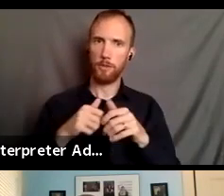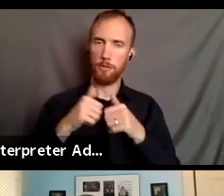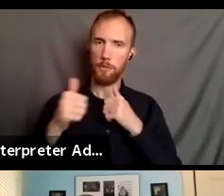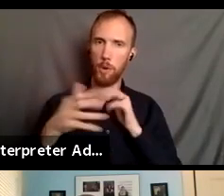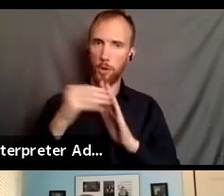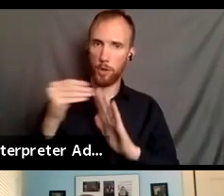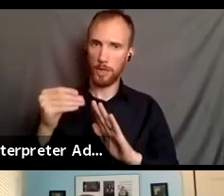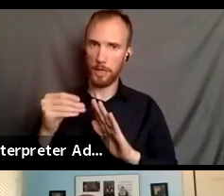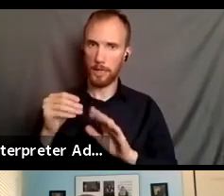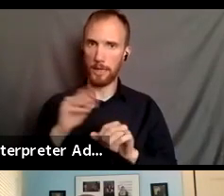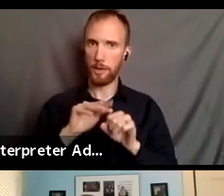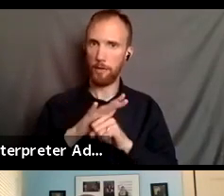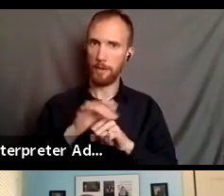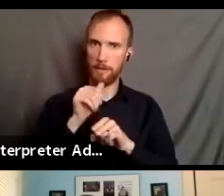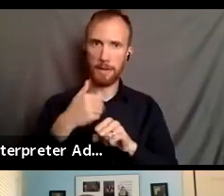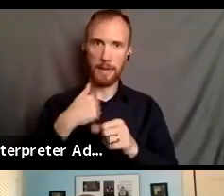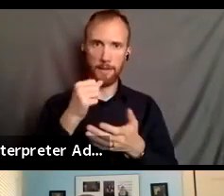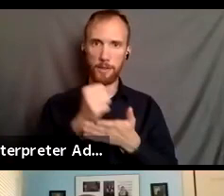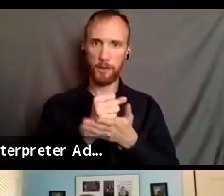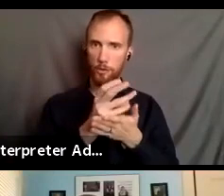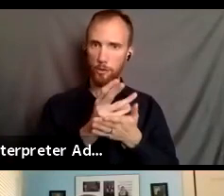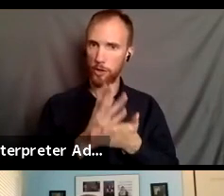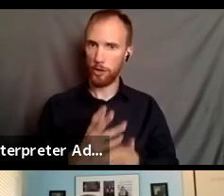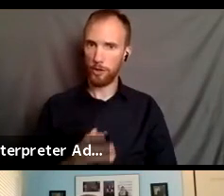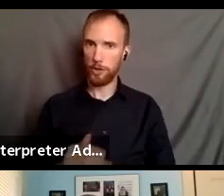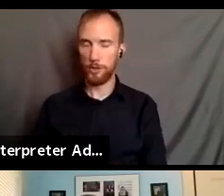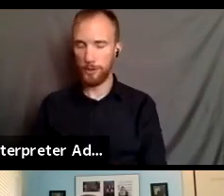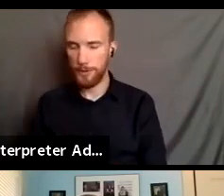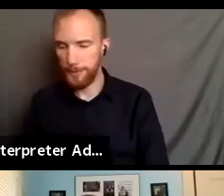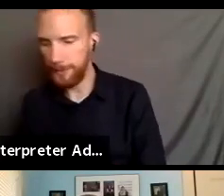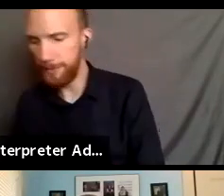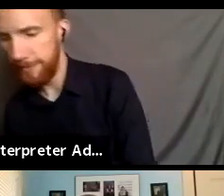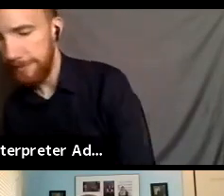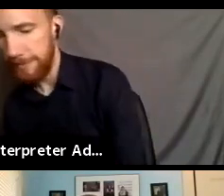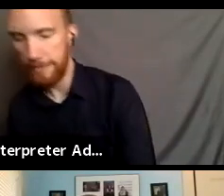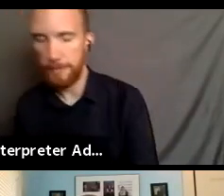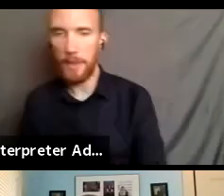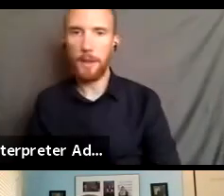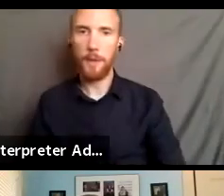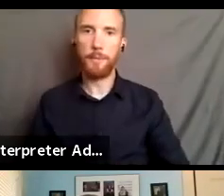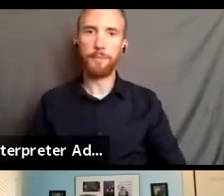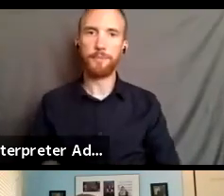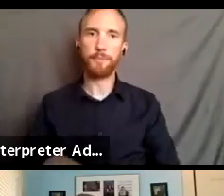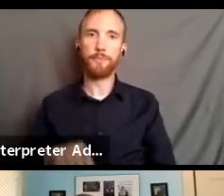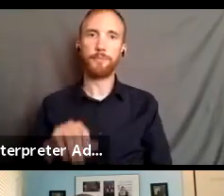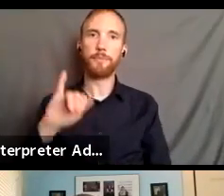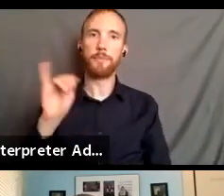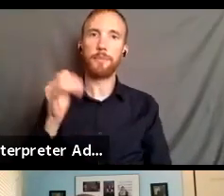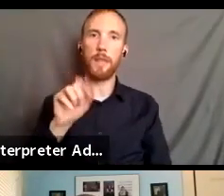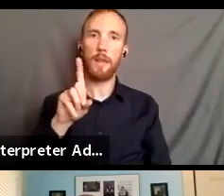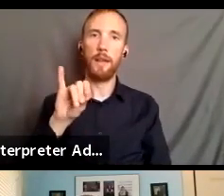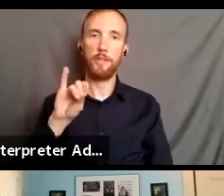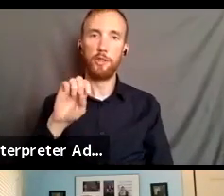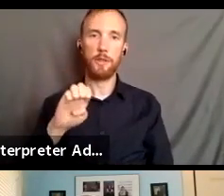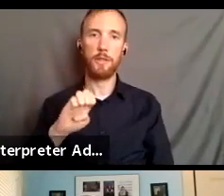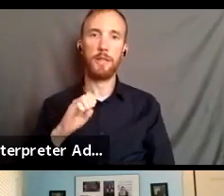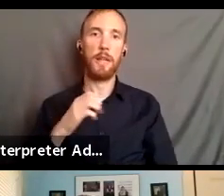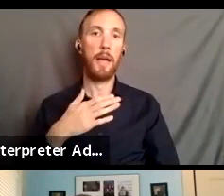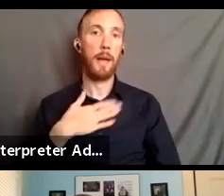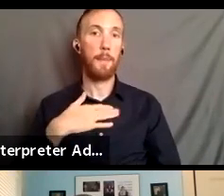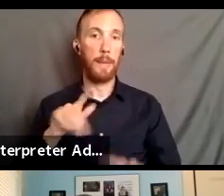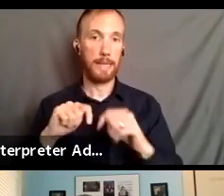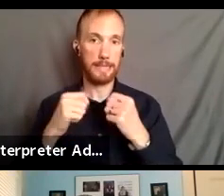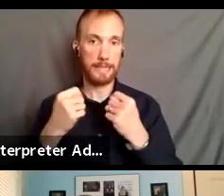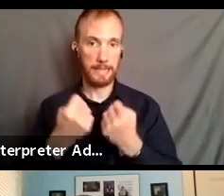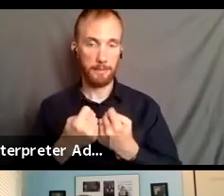we we go ahead i was going to say i mean my team has done done it both ways so